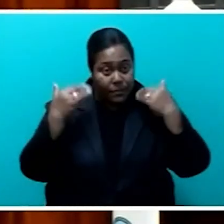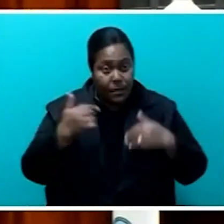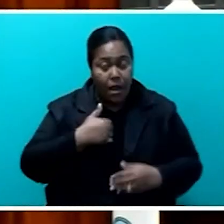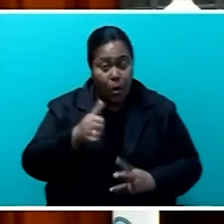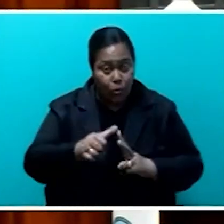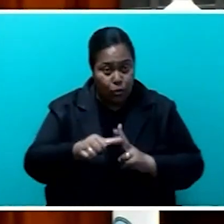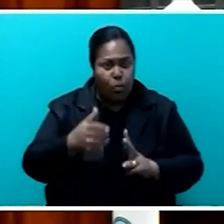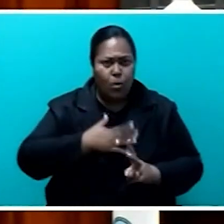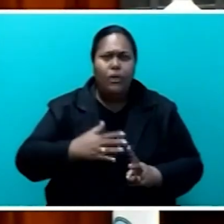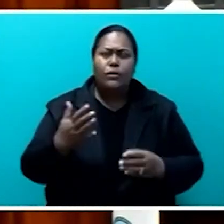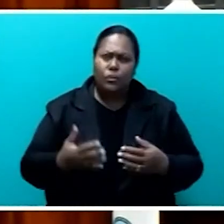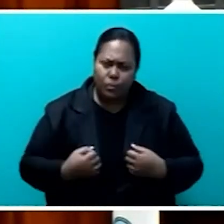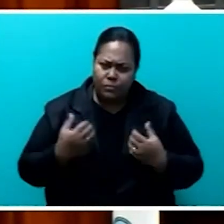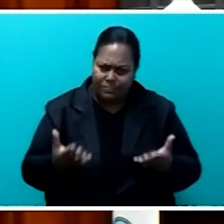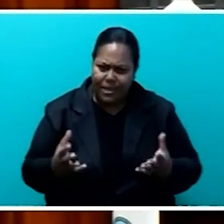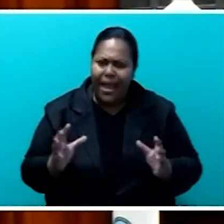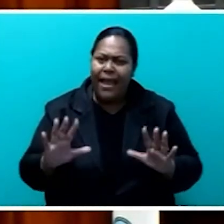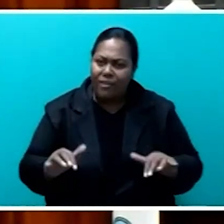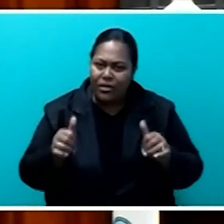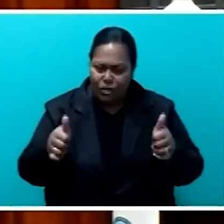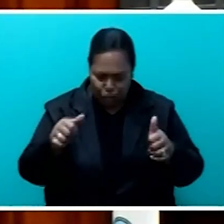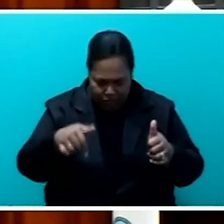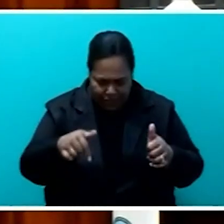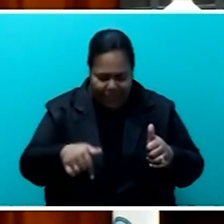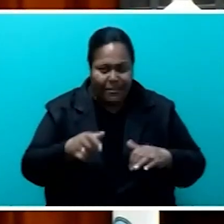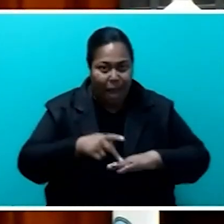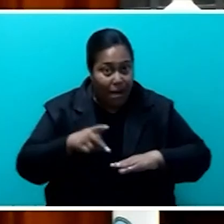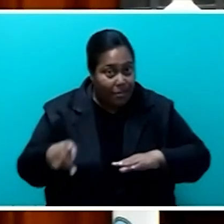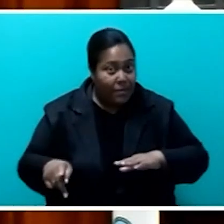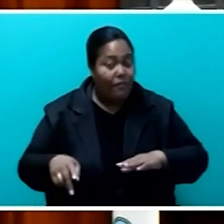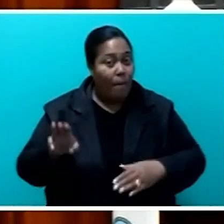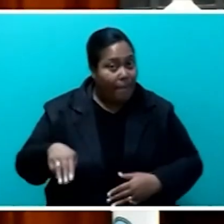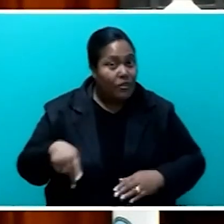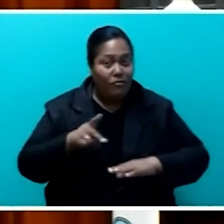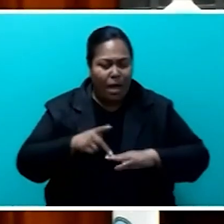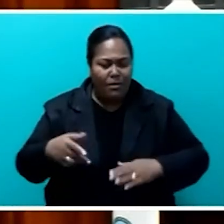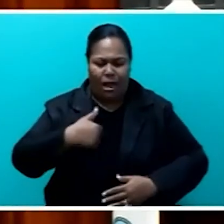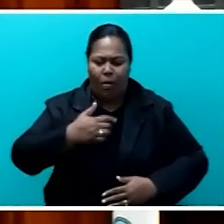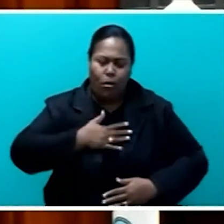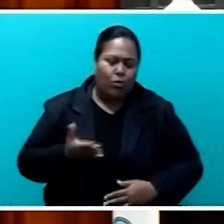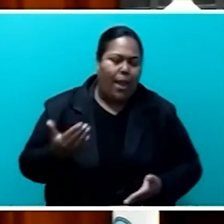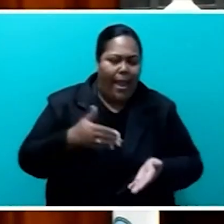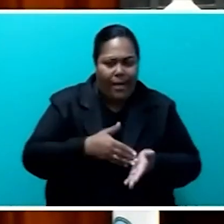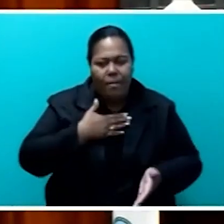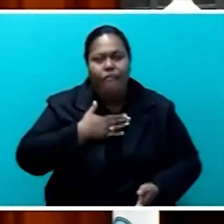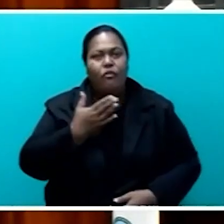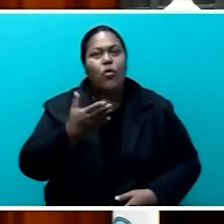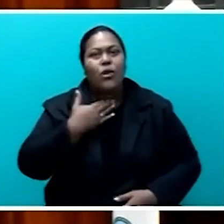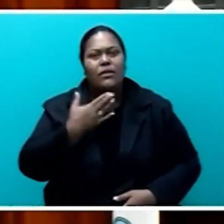of this privilege given to MPs to make statements in this House to add my voice to the call for a review